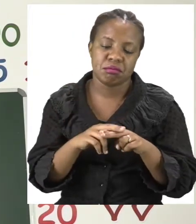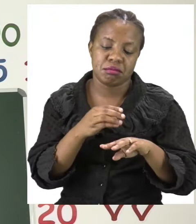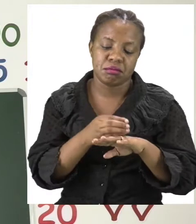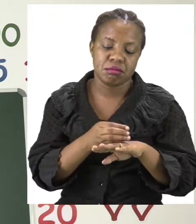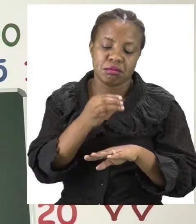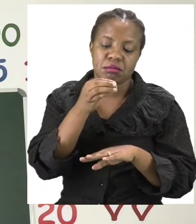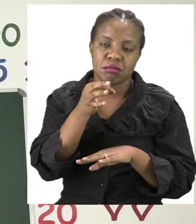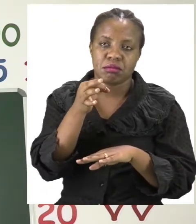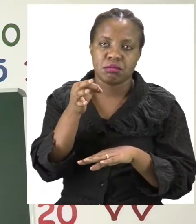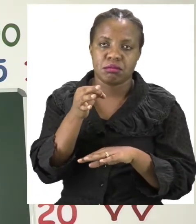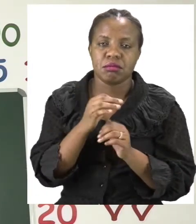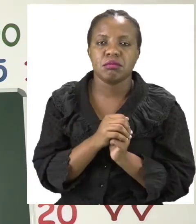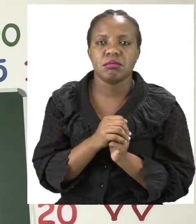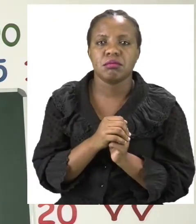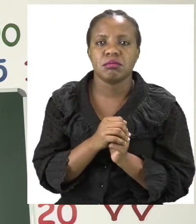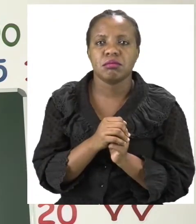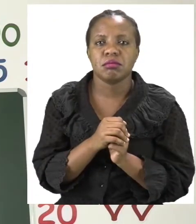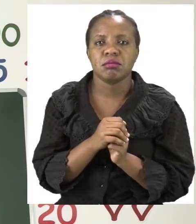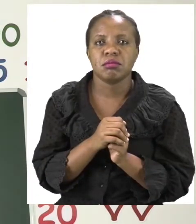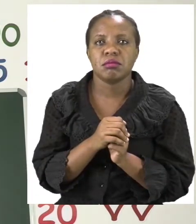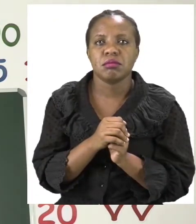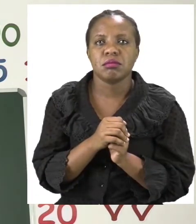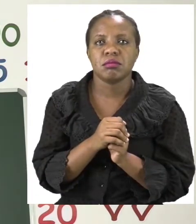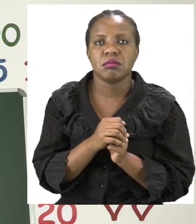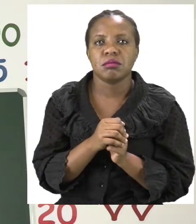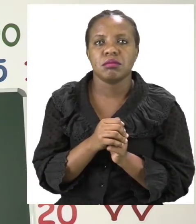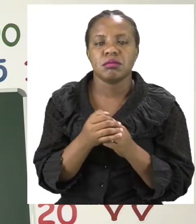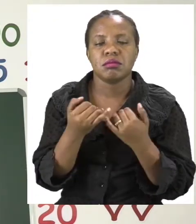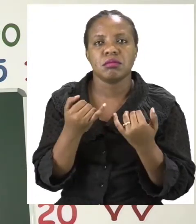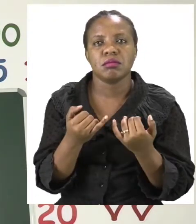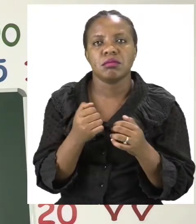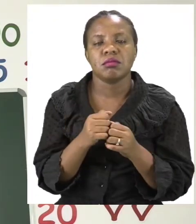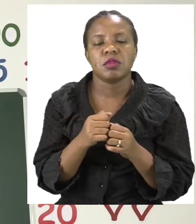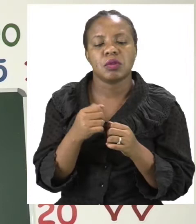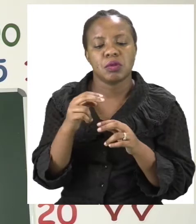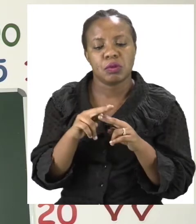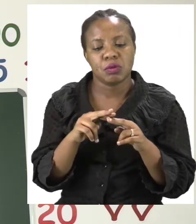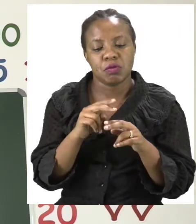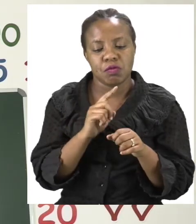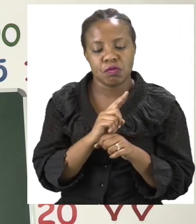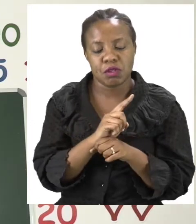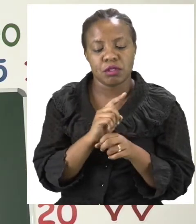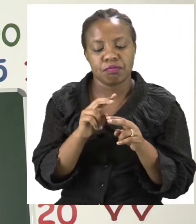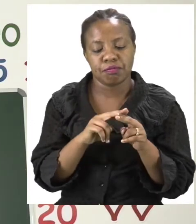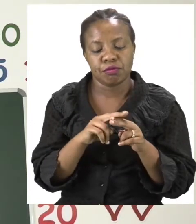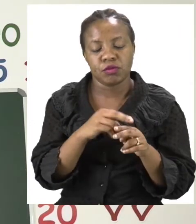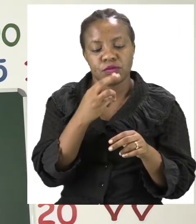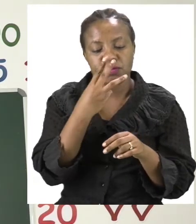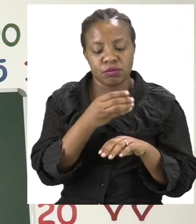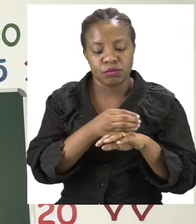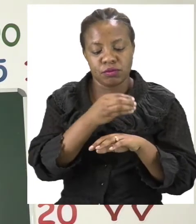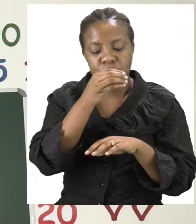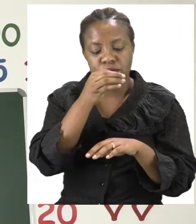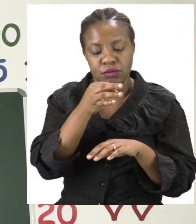instead of making 6 counters, we are only going to use 3. And we're going to count on, meaning